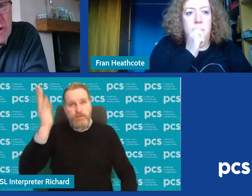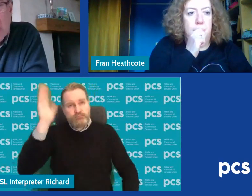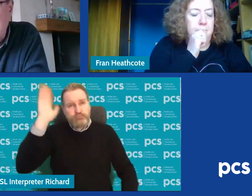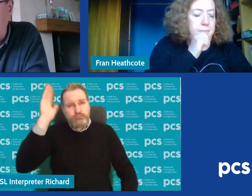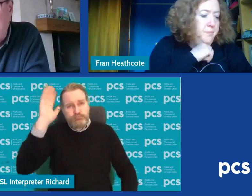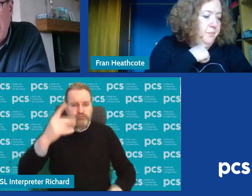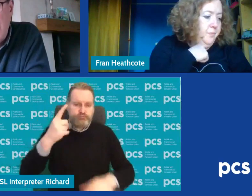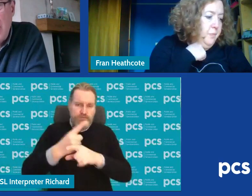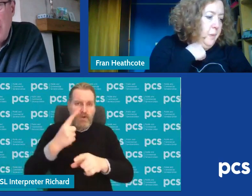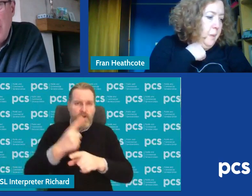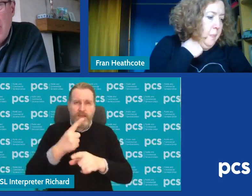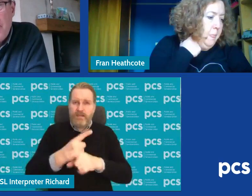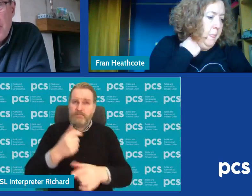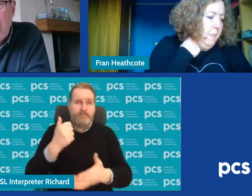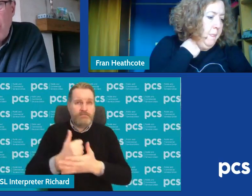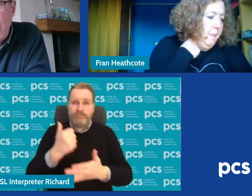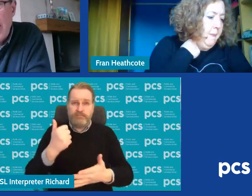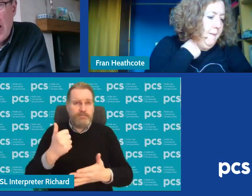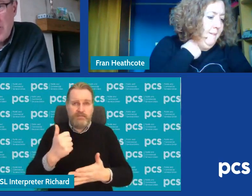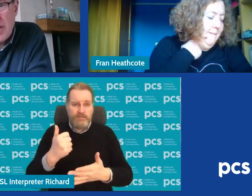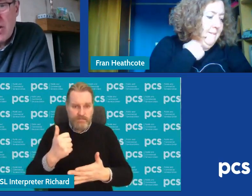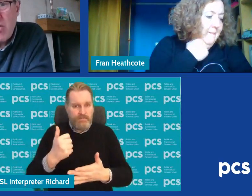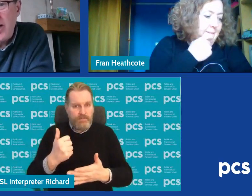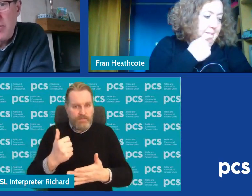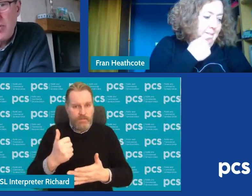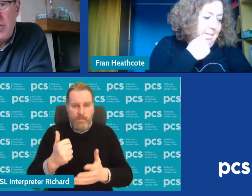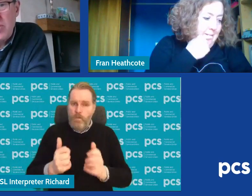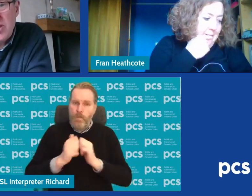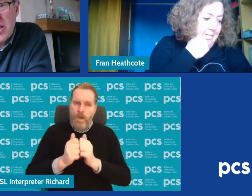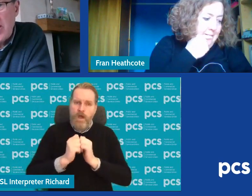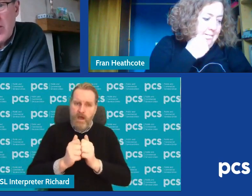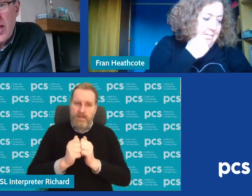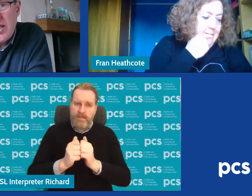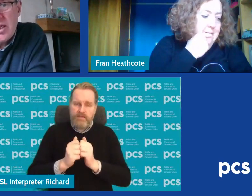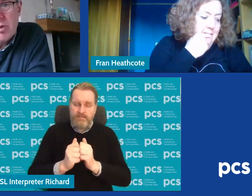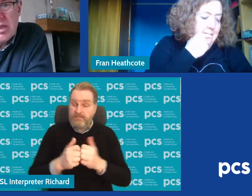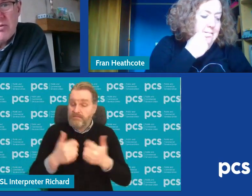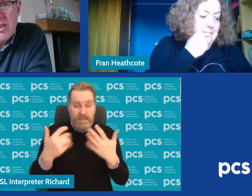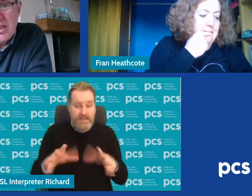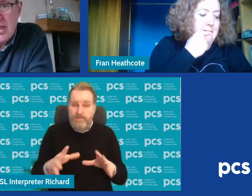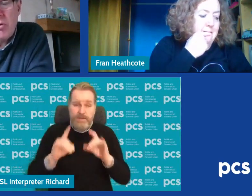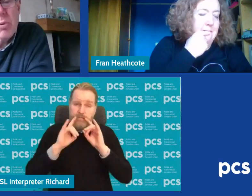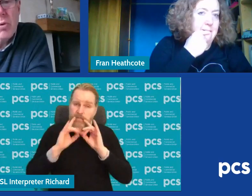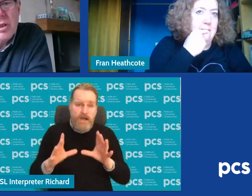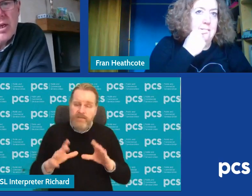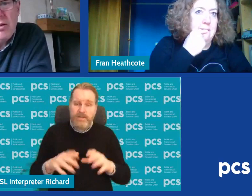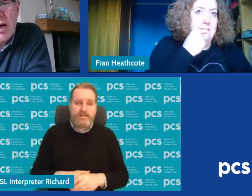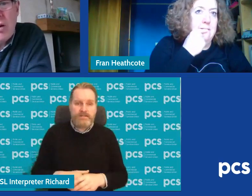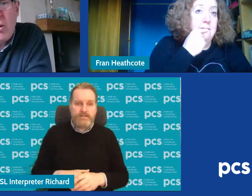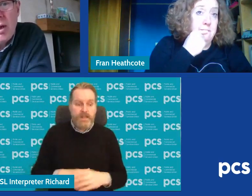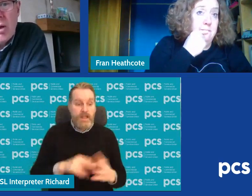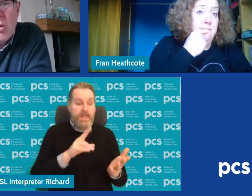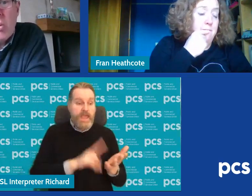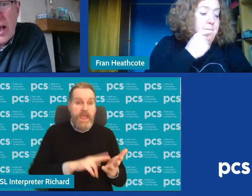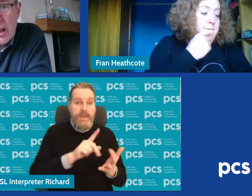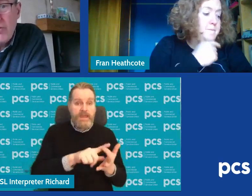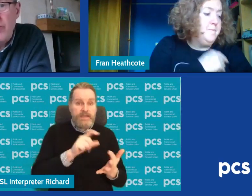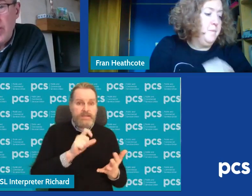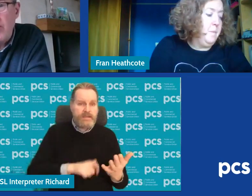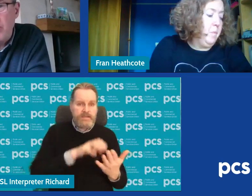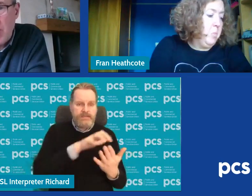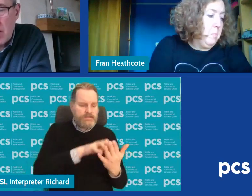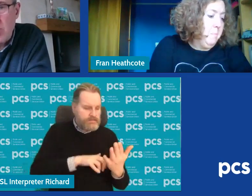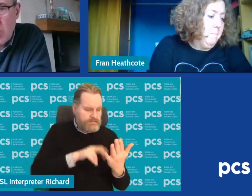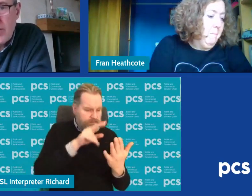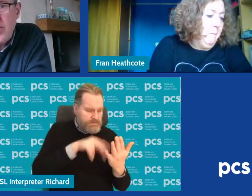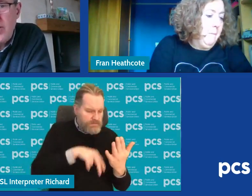for the first time picketing. It really has been incredible to see. And the NEC received a detailed report today of how well the